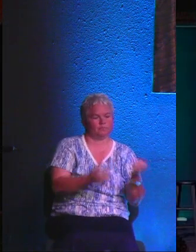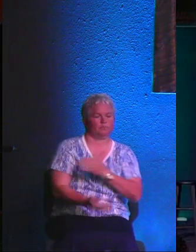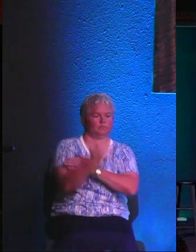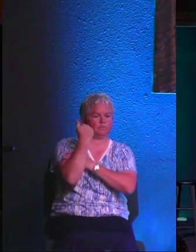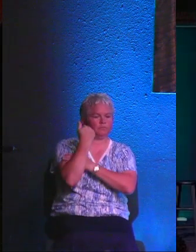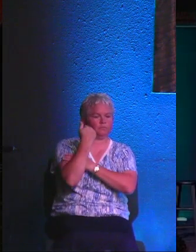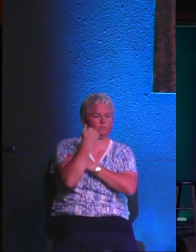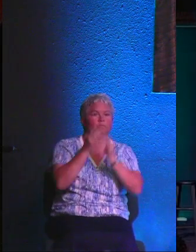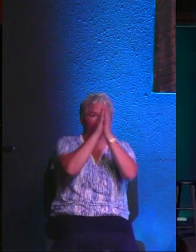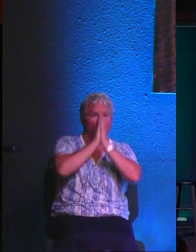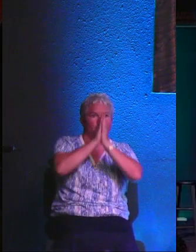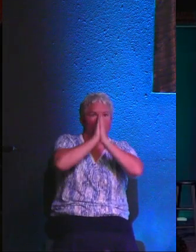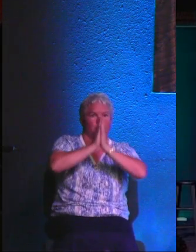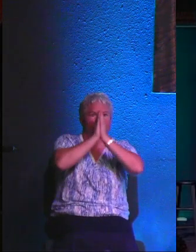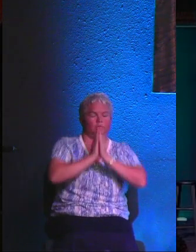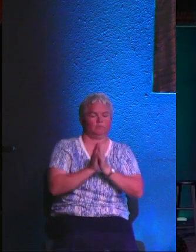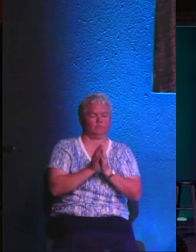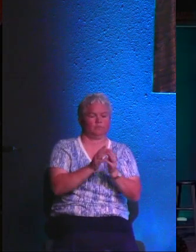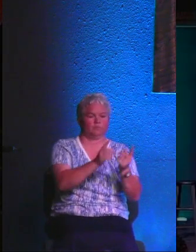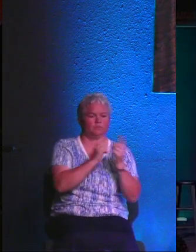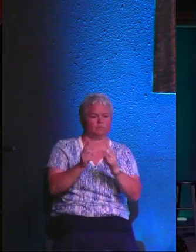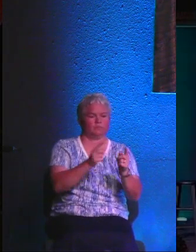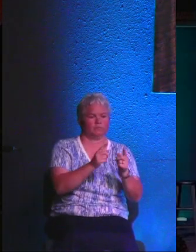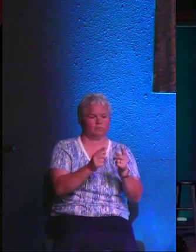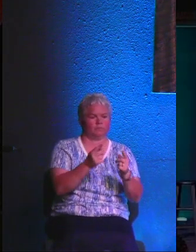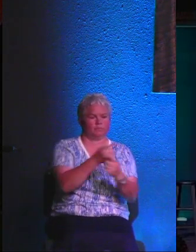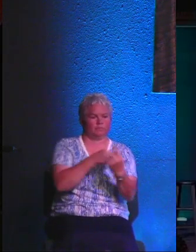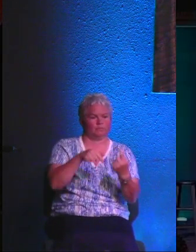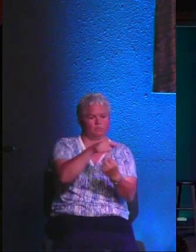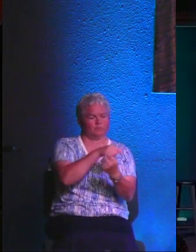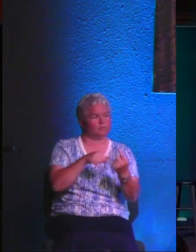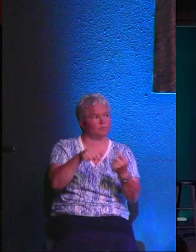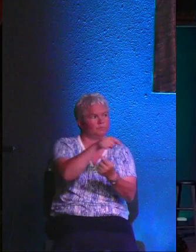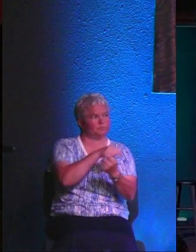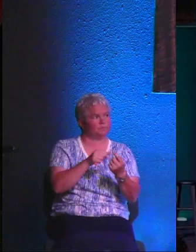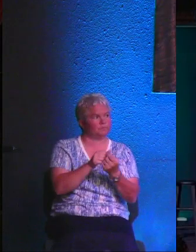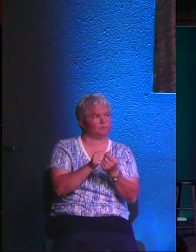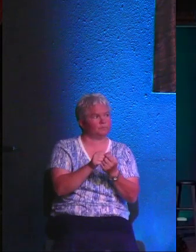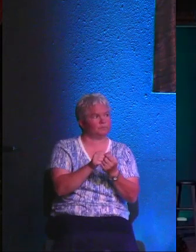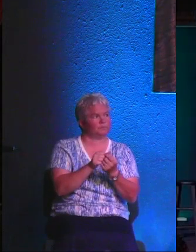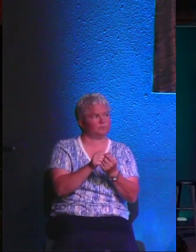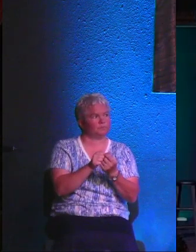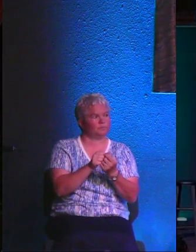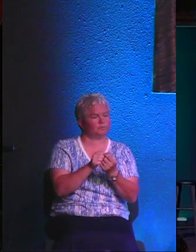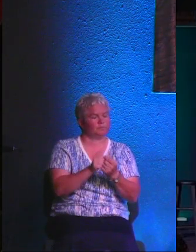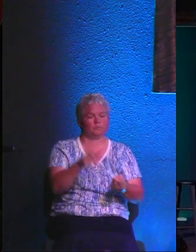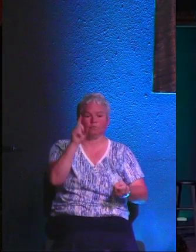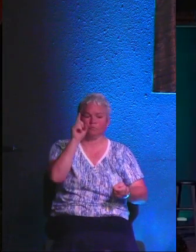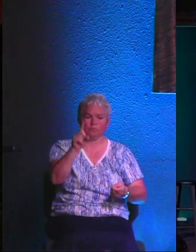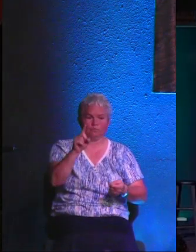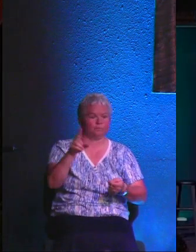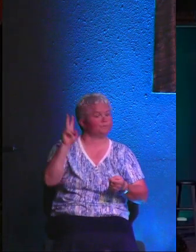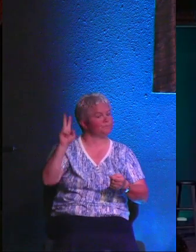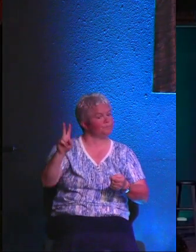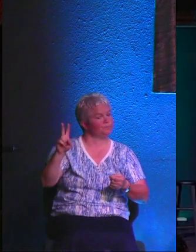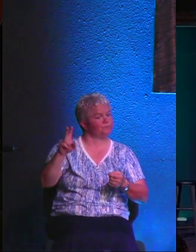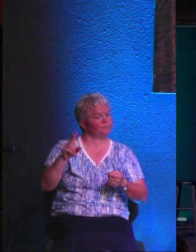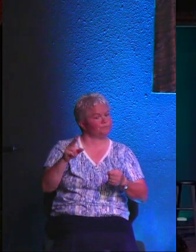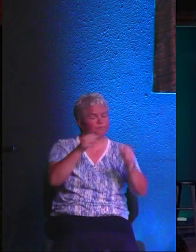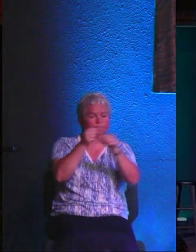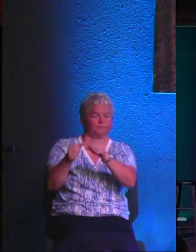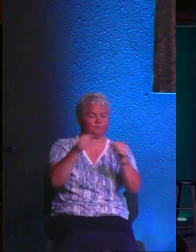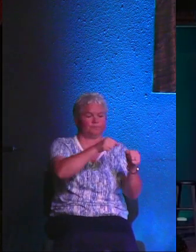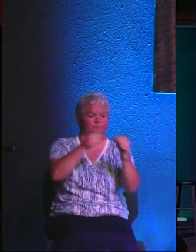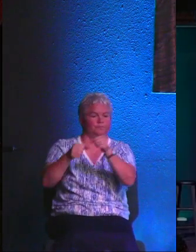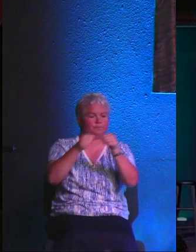this morning and we wanted to worship and fellowship with you, but we just couldn't necessarily get everybody in one or two vans to come